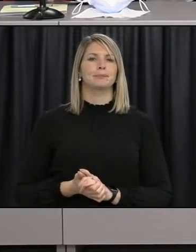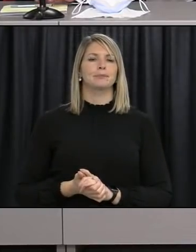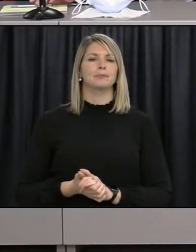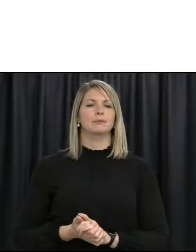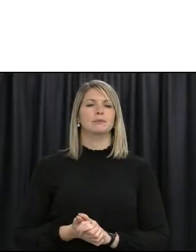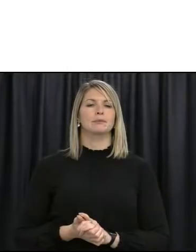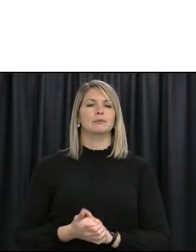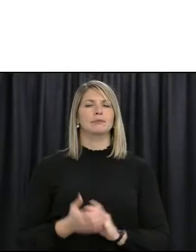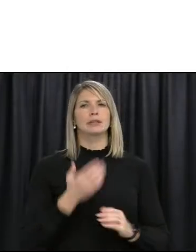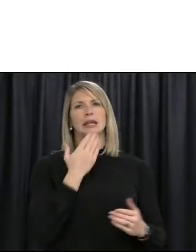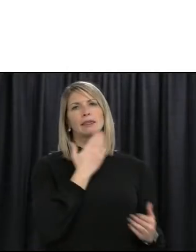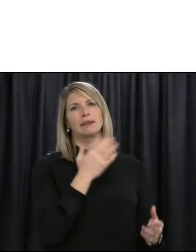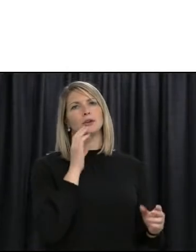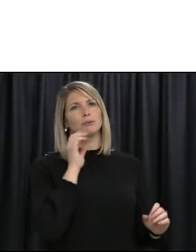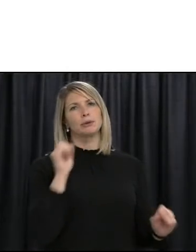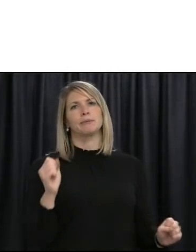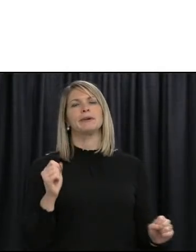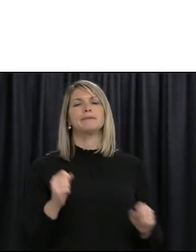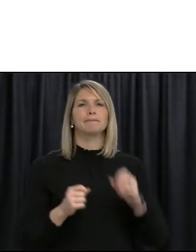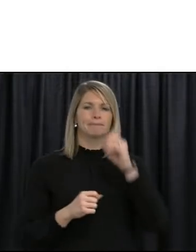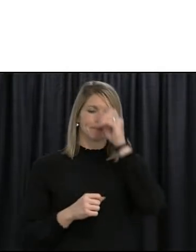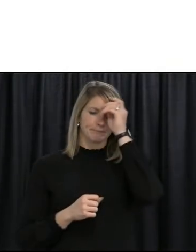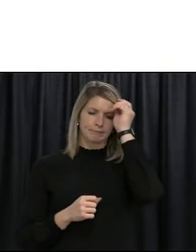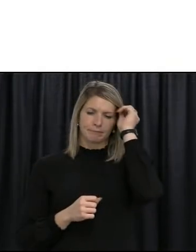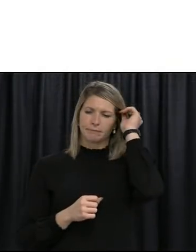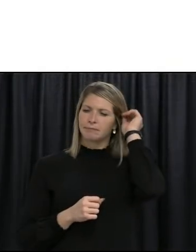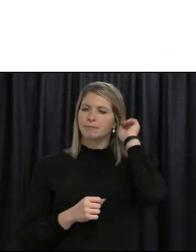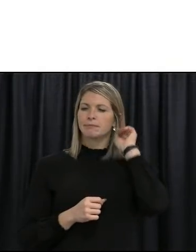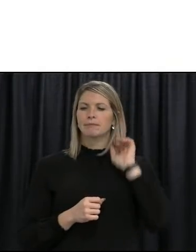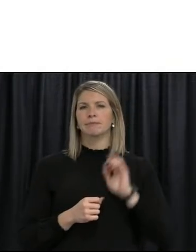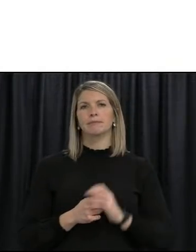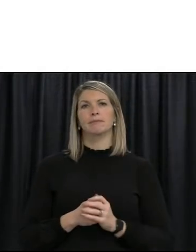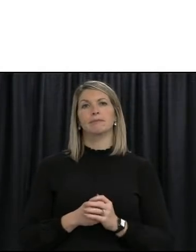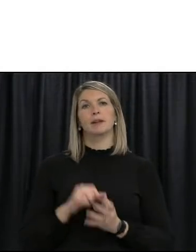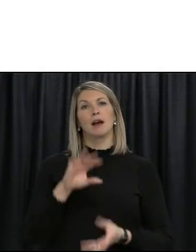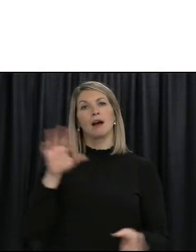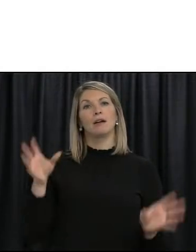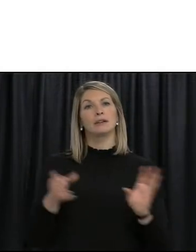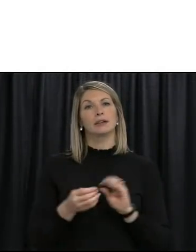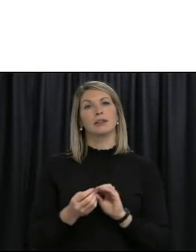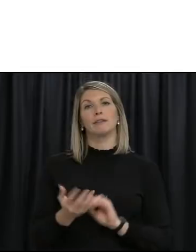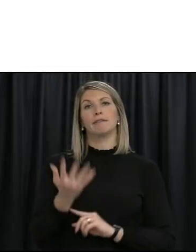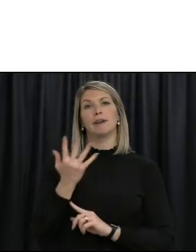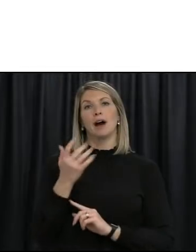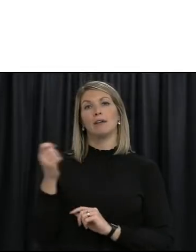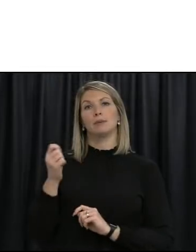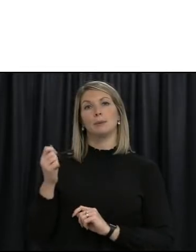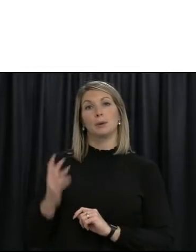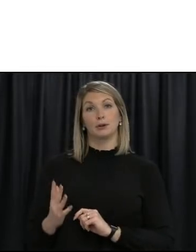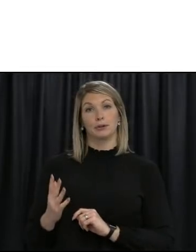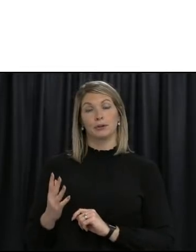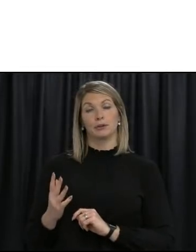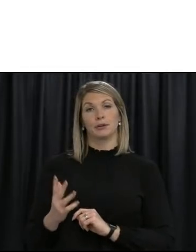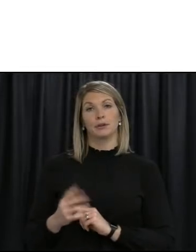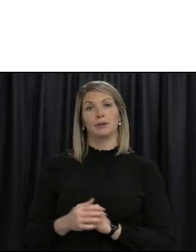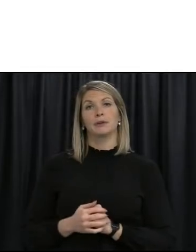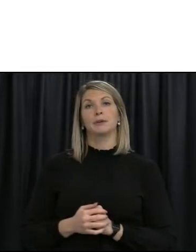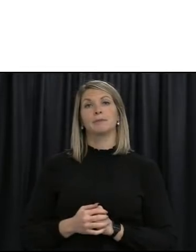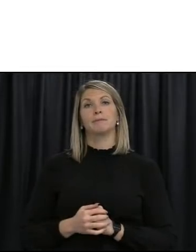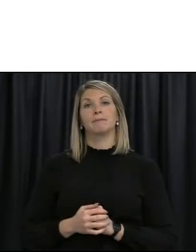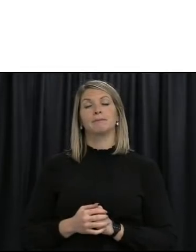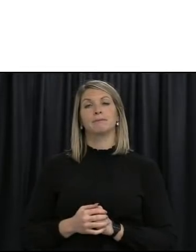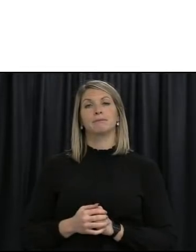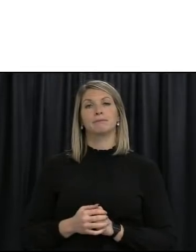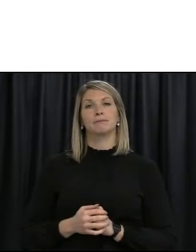you, Premier. For the benefit of our speakers, we have 5 reporters registered for today's call. We will conduct the question and answer session in 2